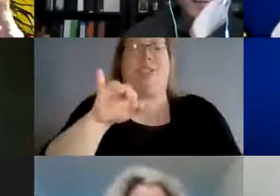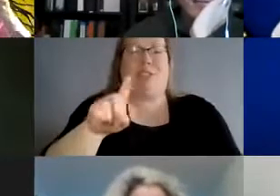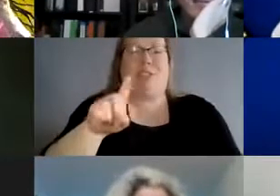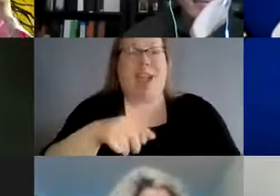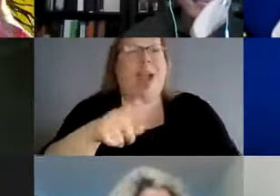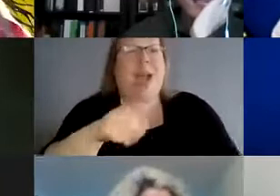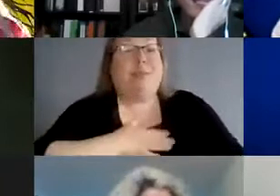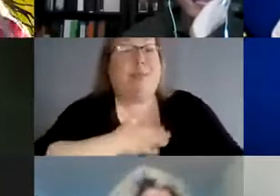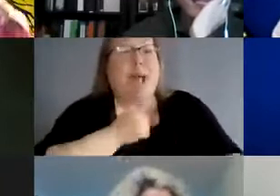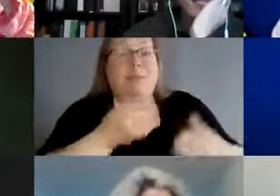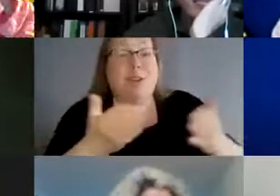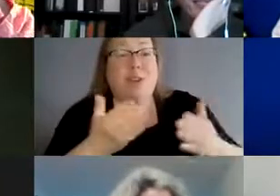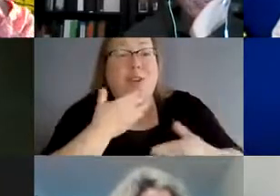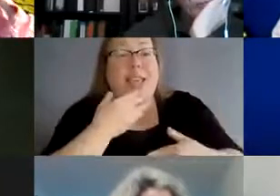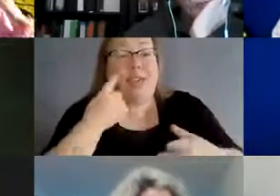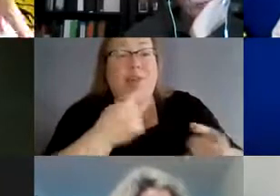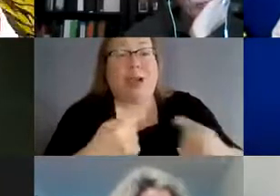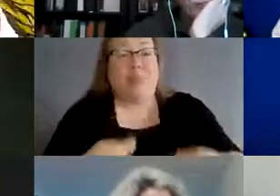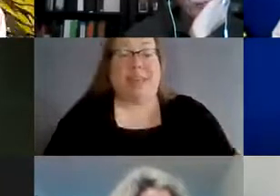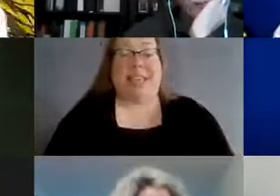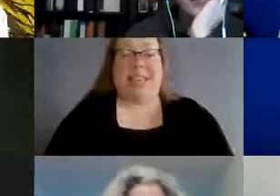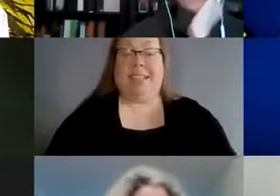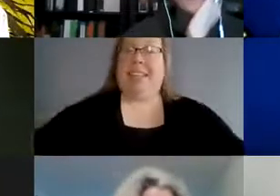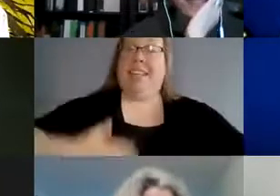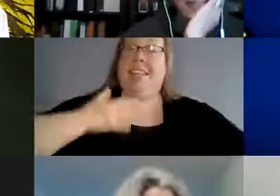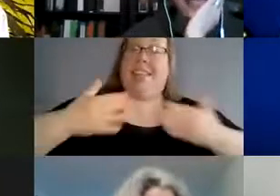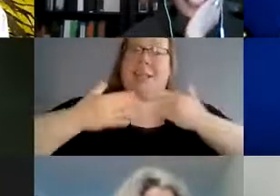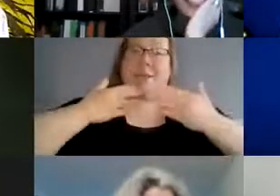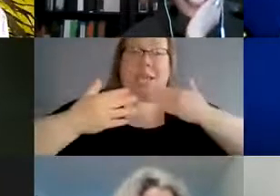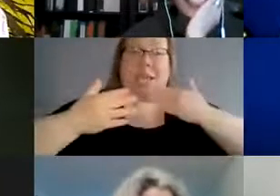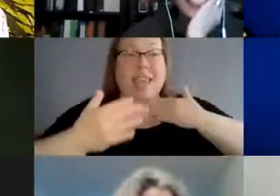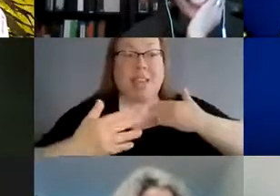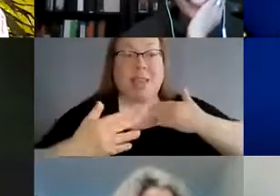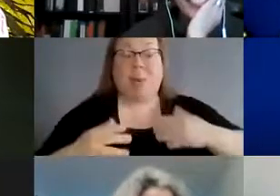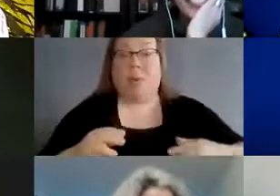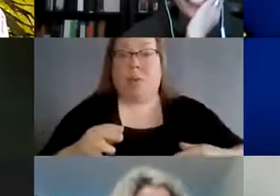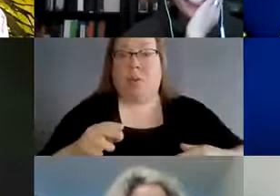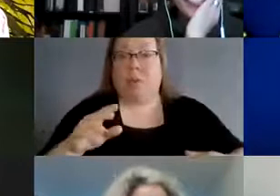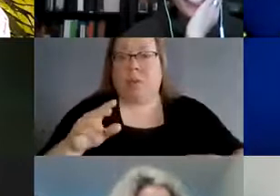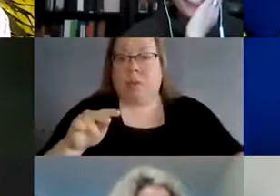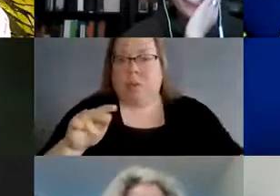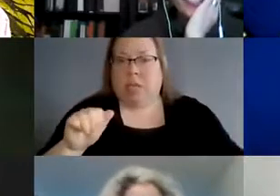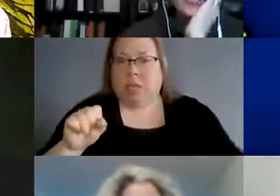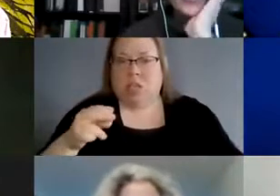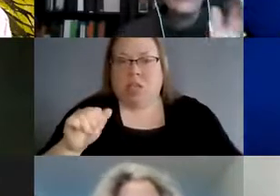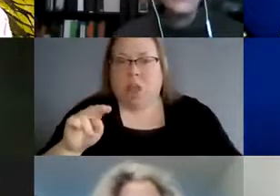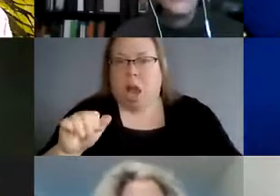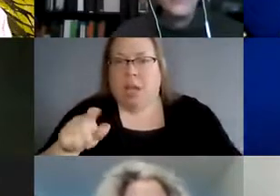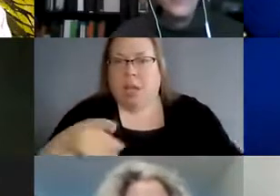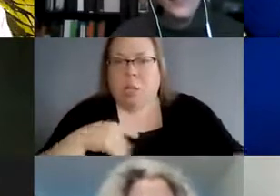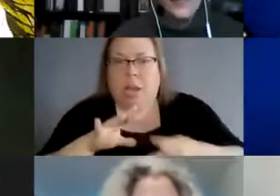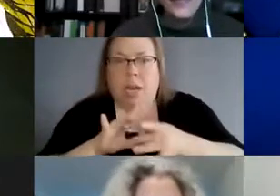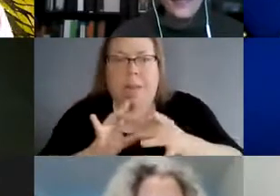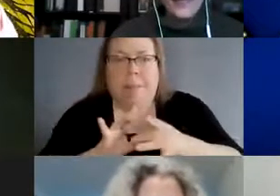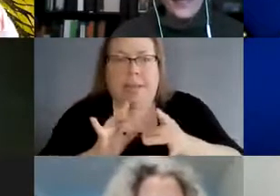you're here. Thank you for coming. Thank you all for coming, everybody. Deshauna, wait, did you want to say something?